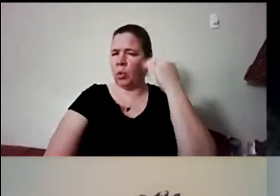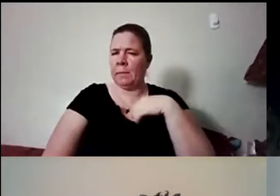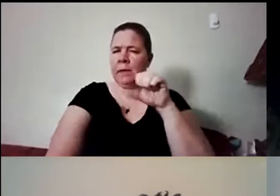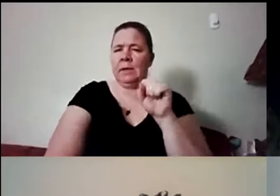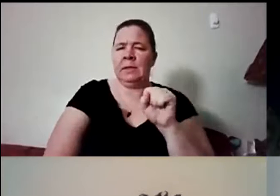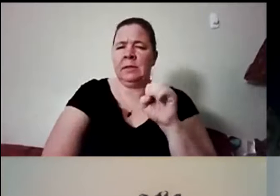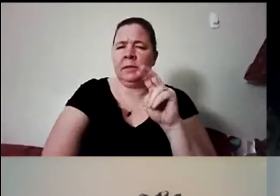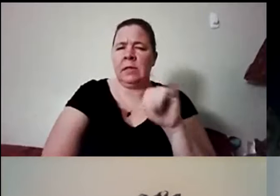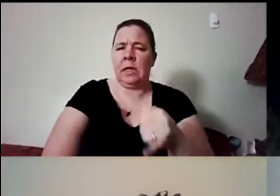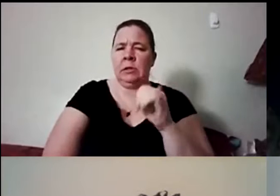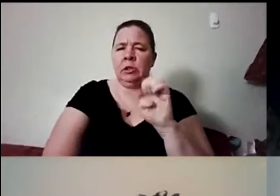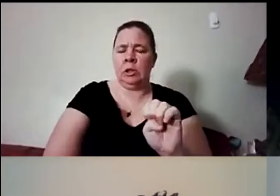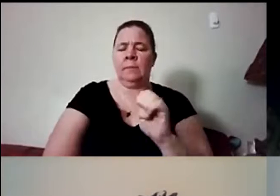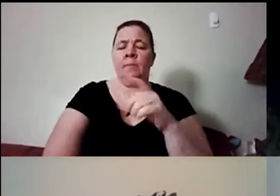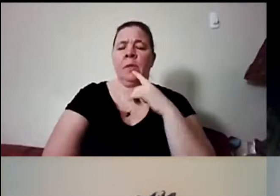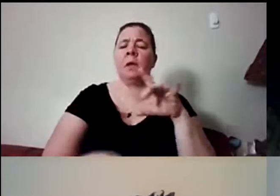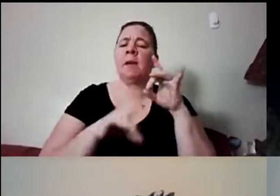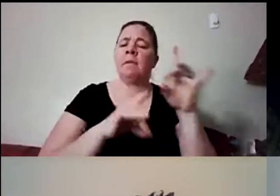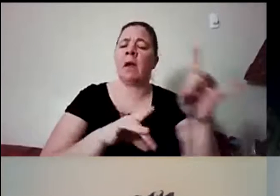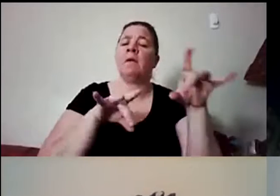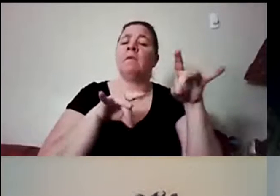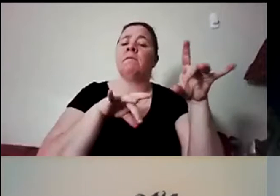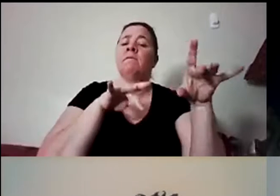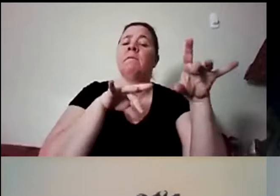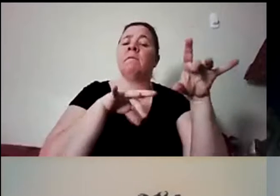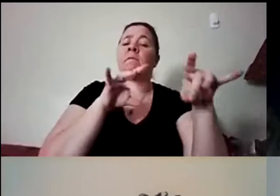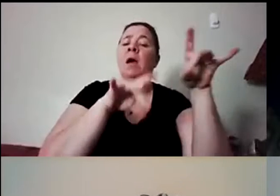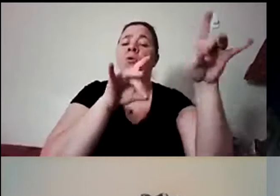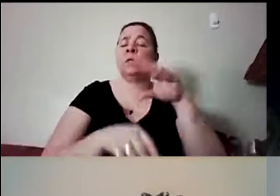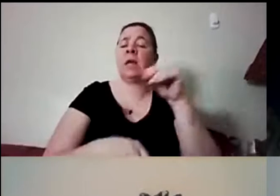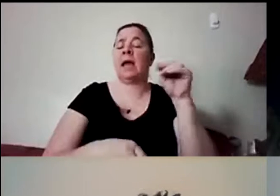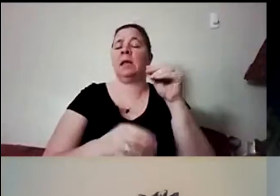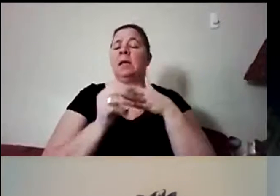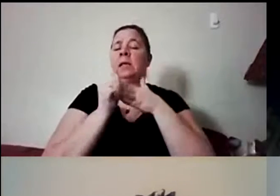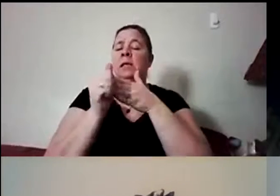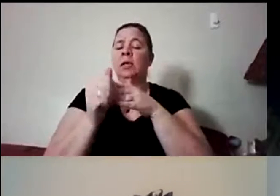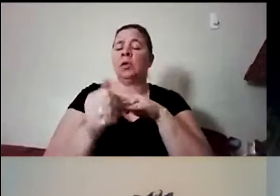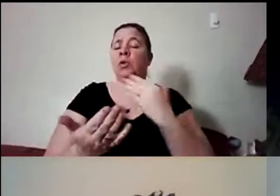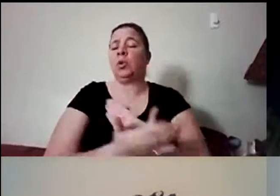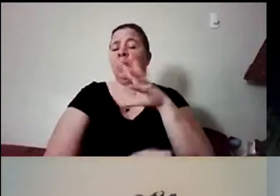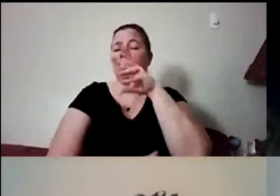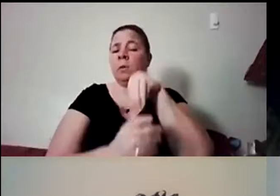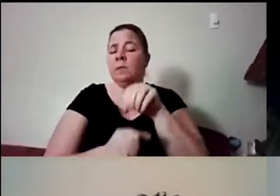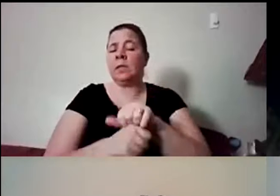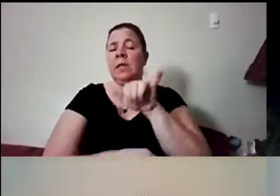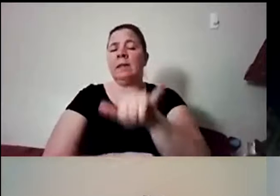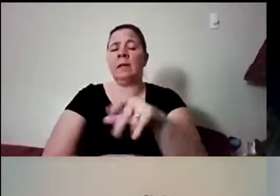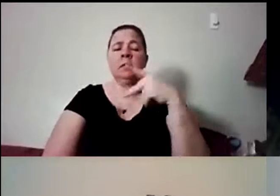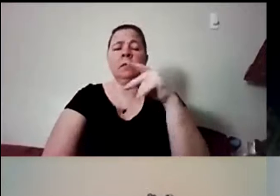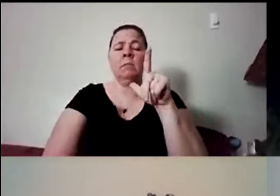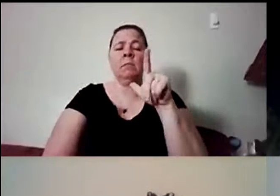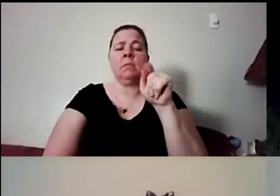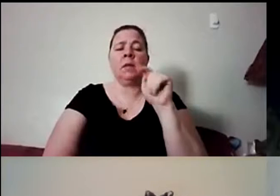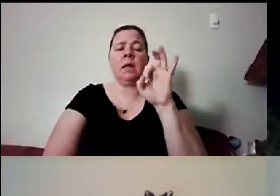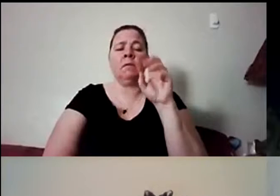welcome back to all the founders and the leaders. We want to give a shout out to all the new participants on this platform. My name